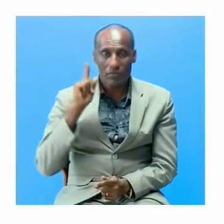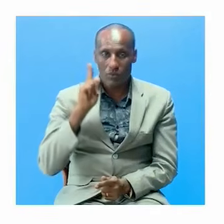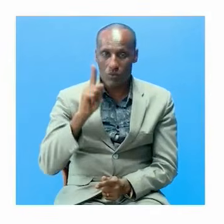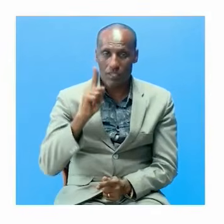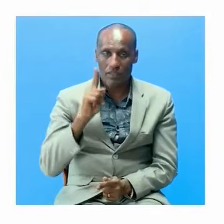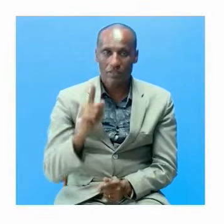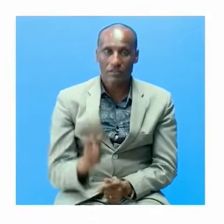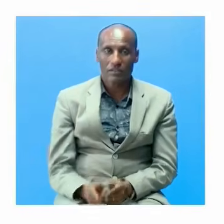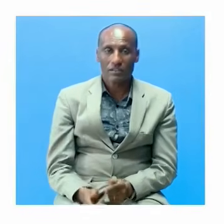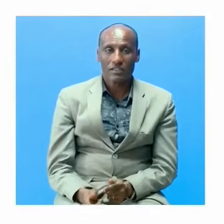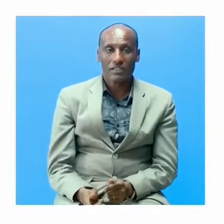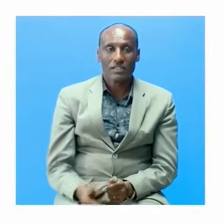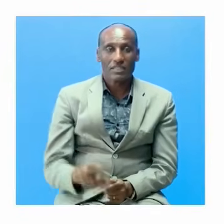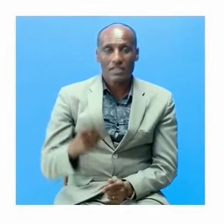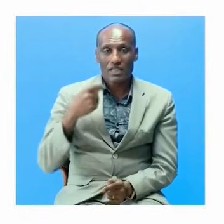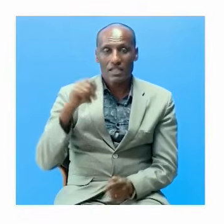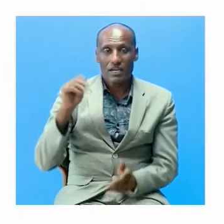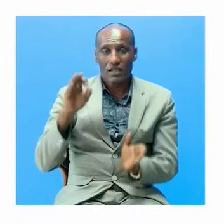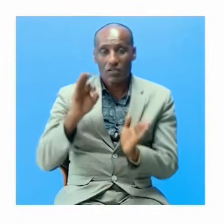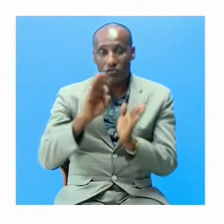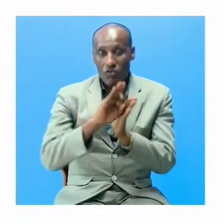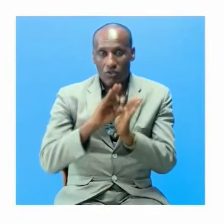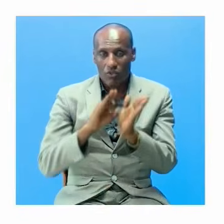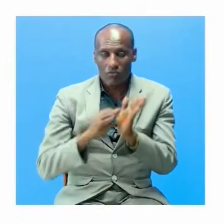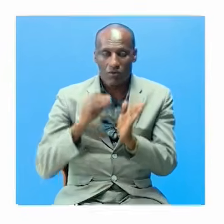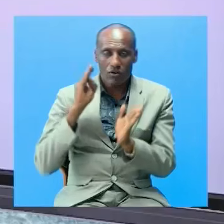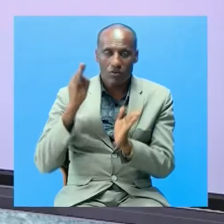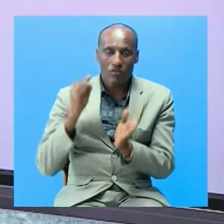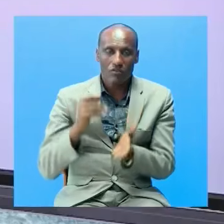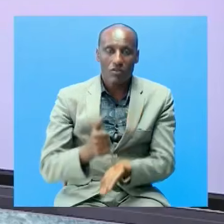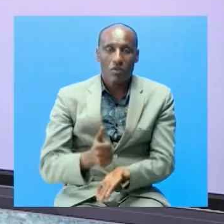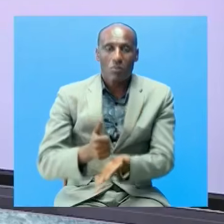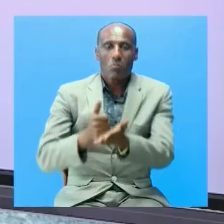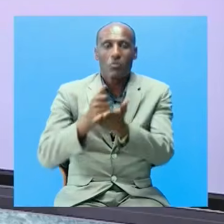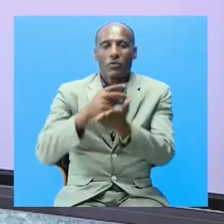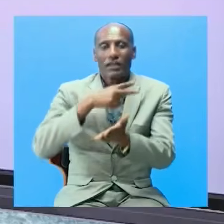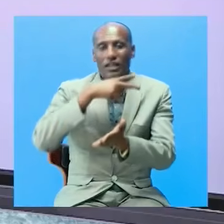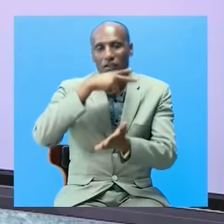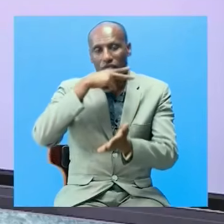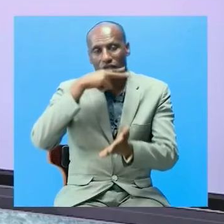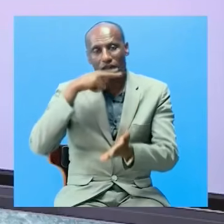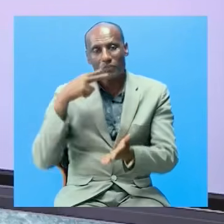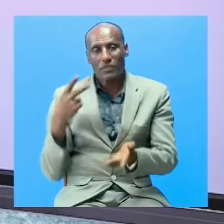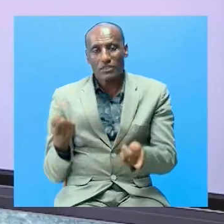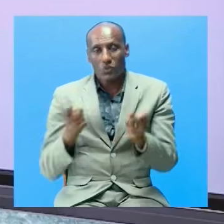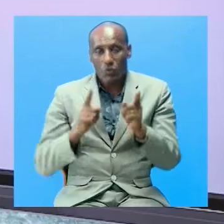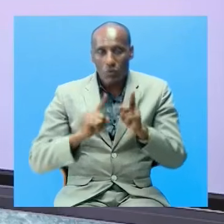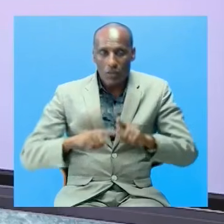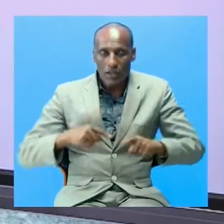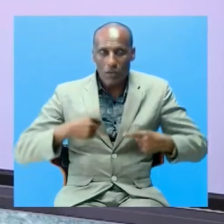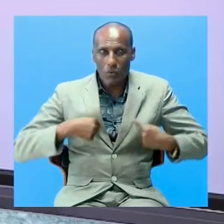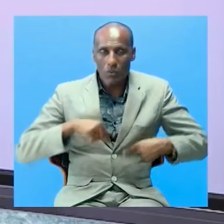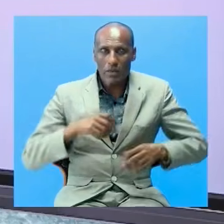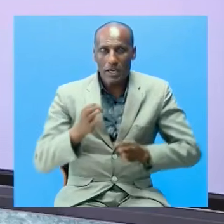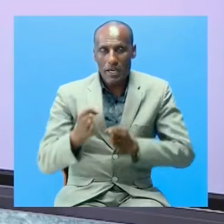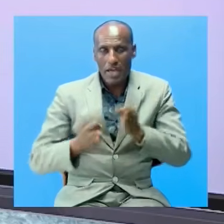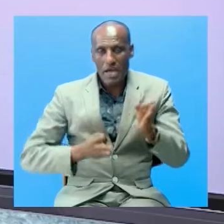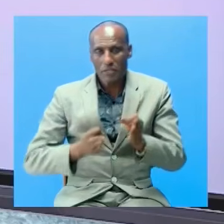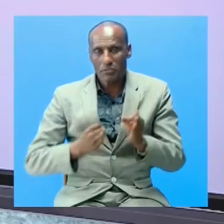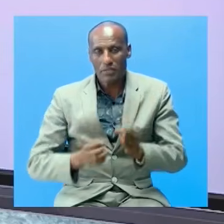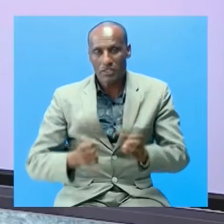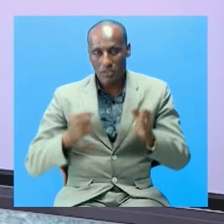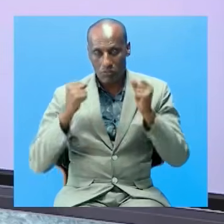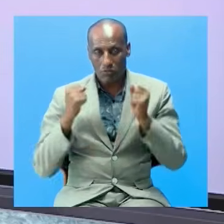Verb 1. So, the form of the modal verbs when